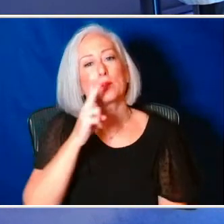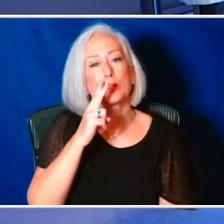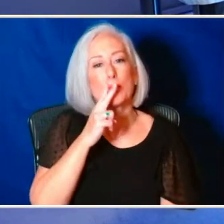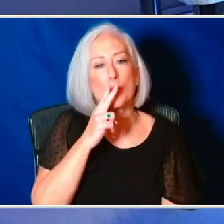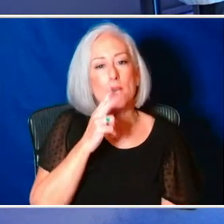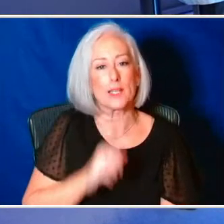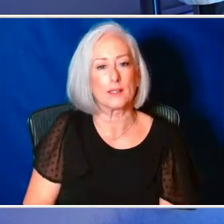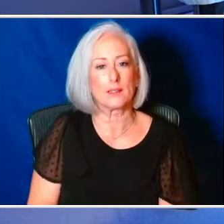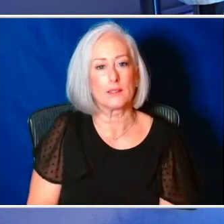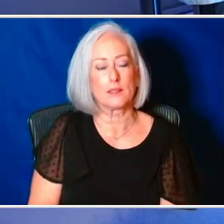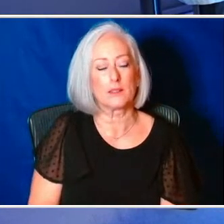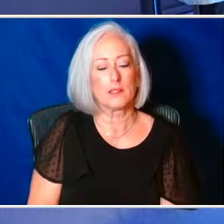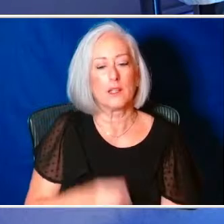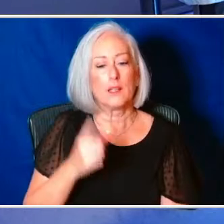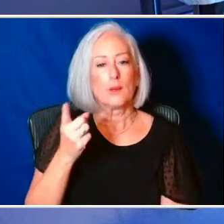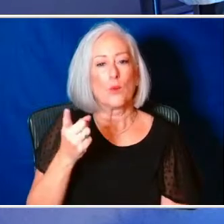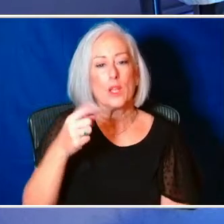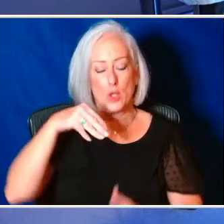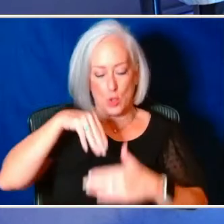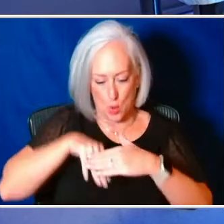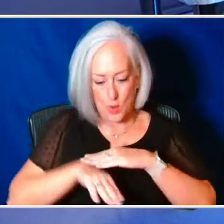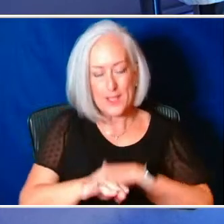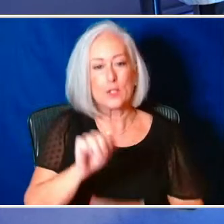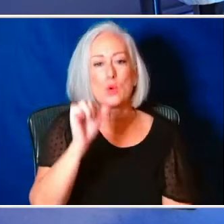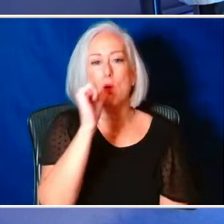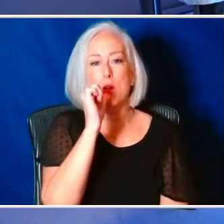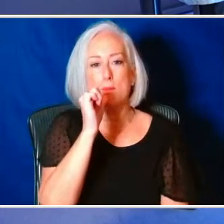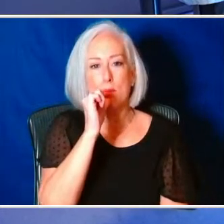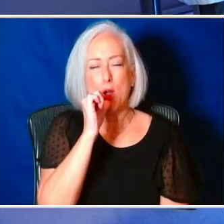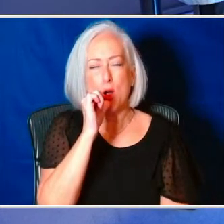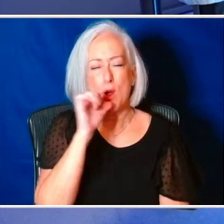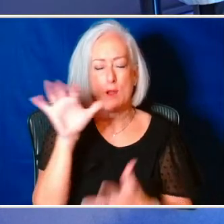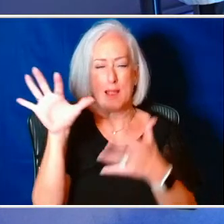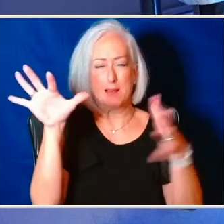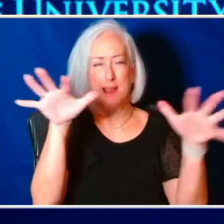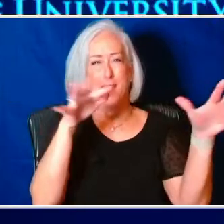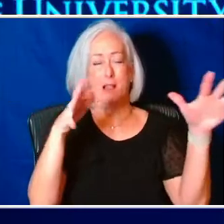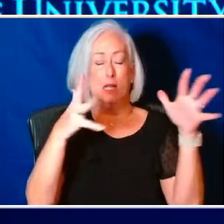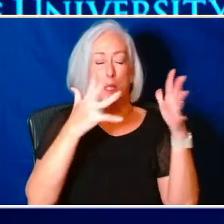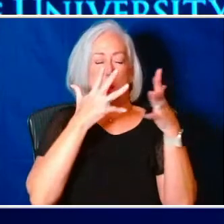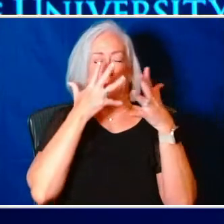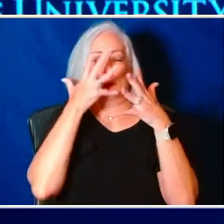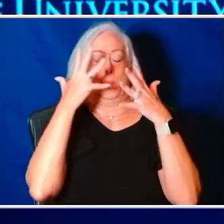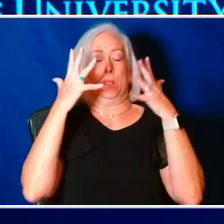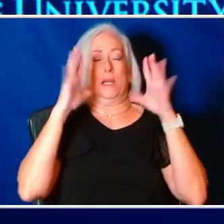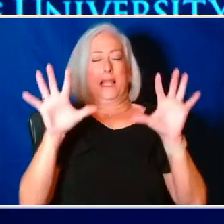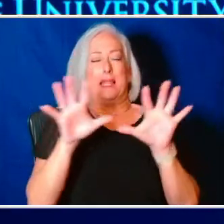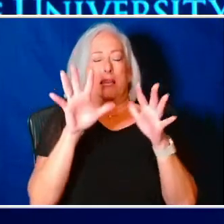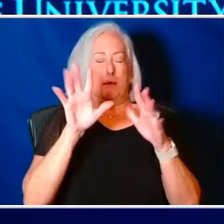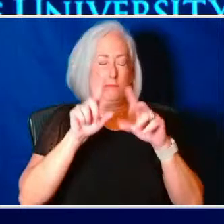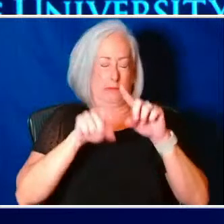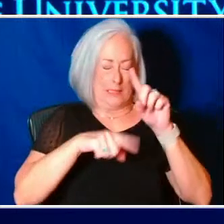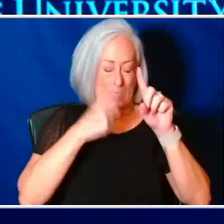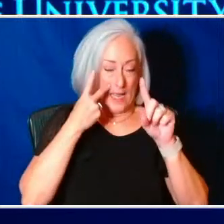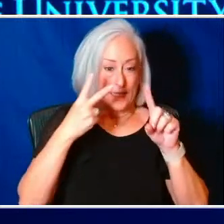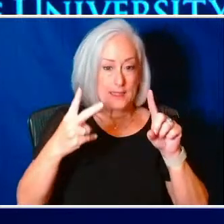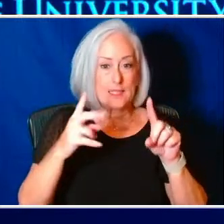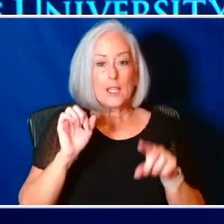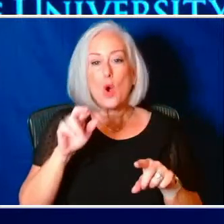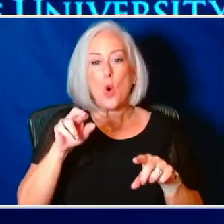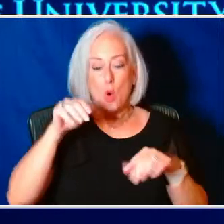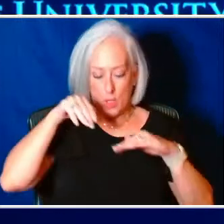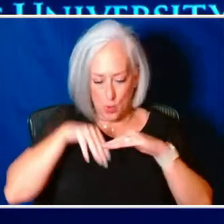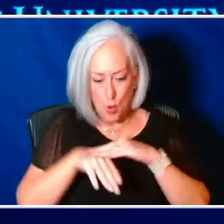walking into a bar filled with thick smoke, or into a fire. You know what? You walk into those